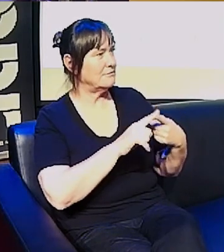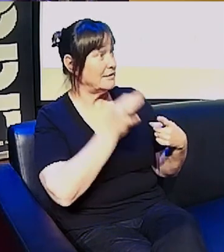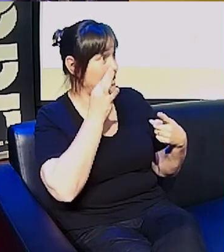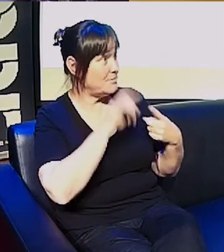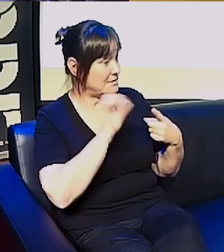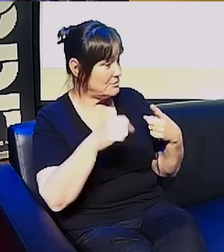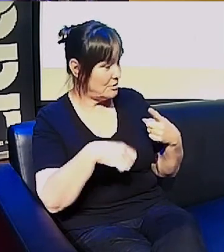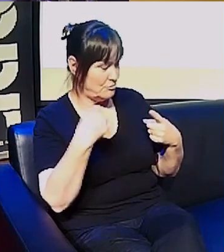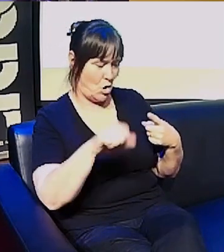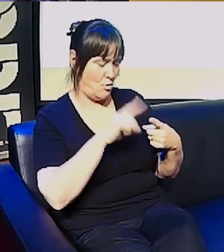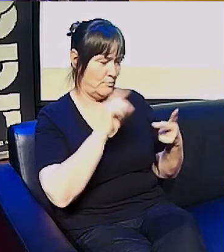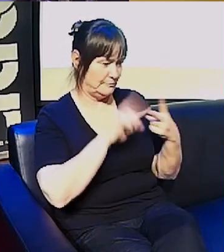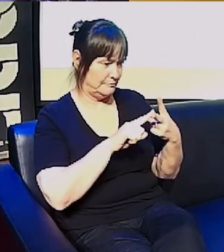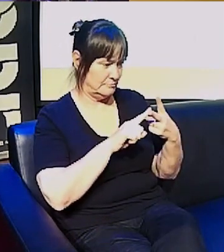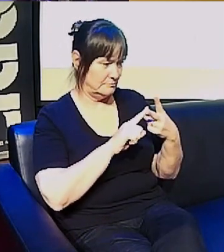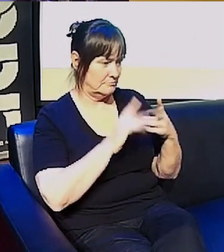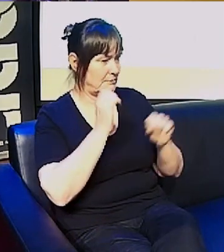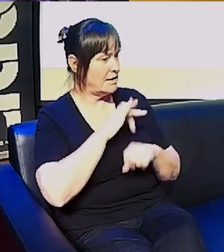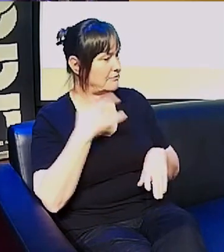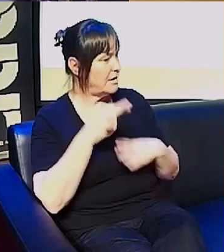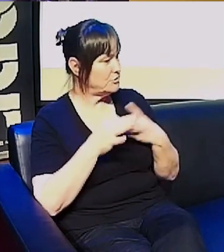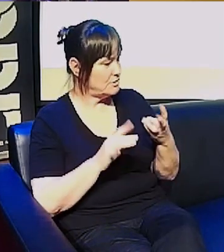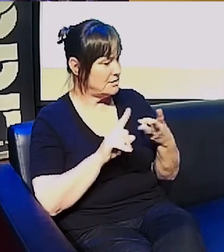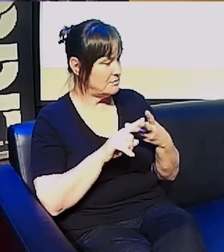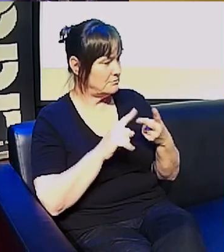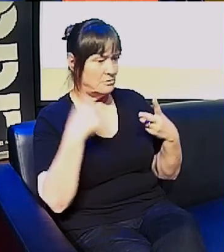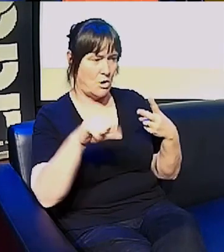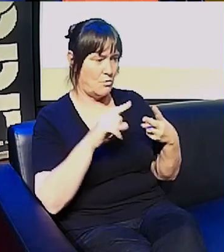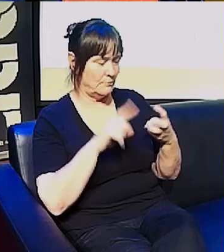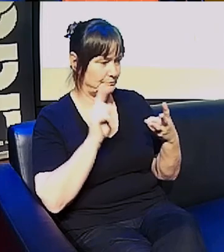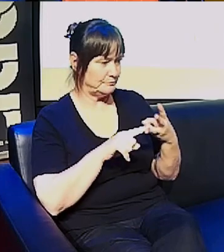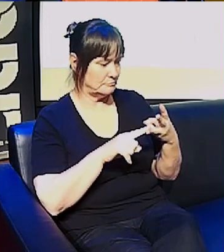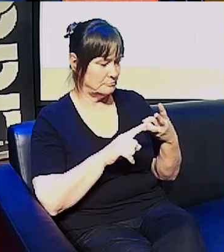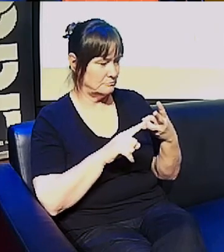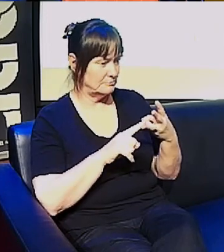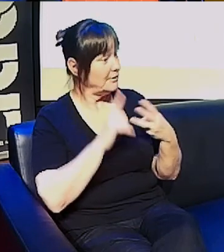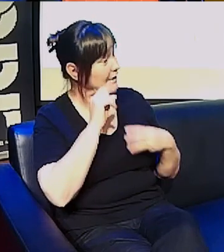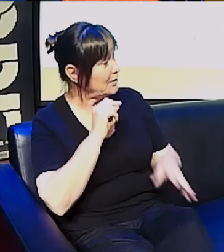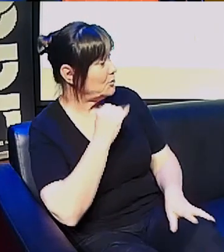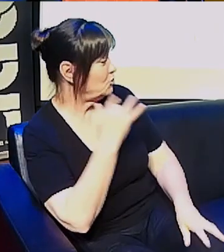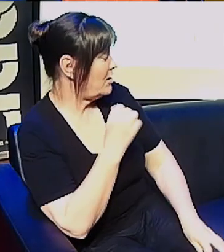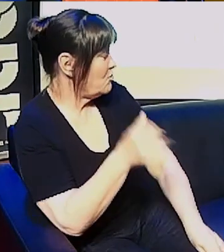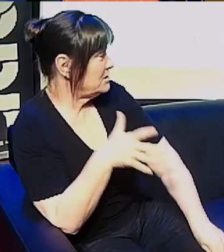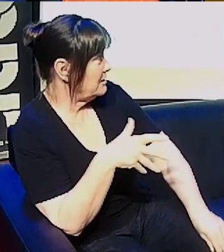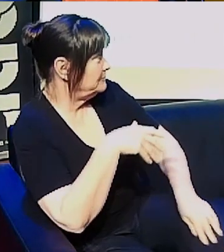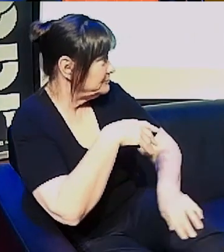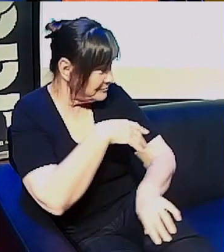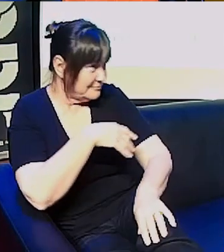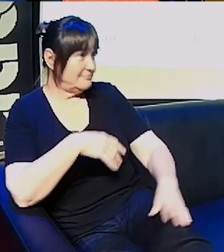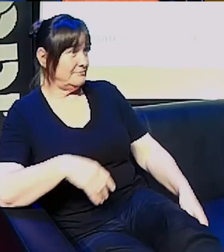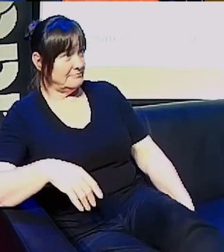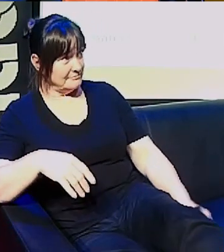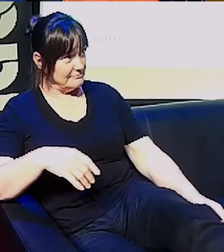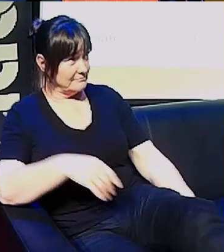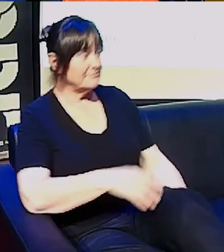yes or no? No. The end-of-life choice bill? No. And can you demonstrate any te reo or sign? Kia ora koutou katoa,